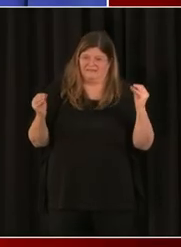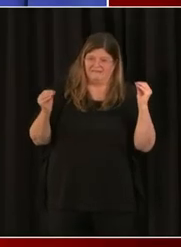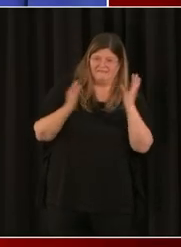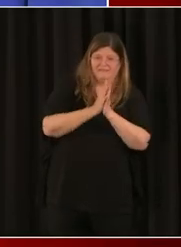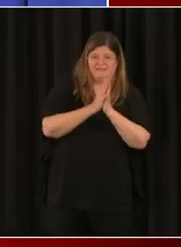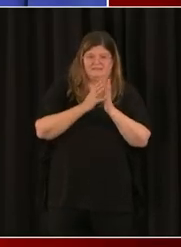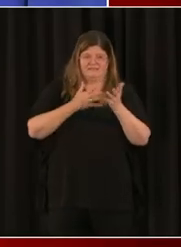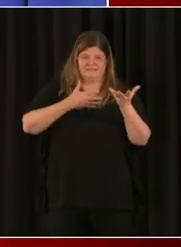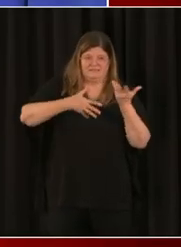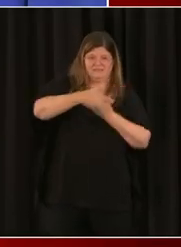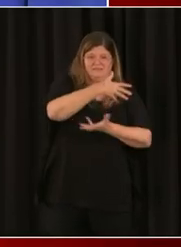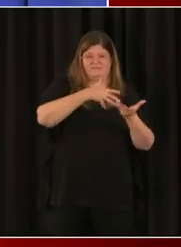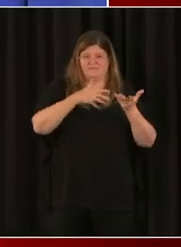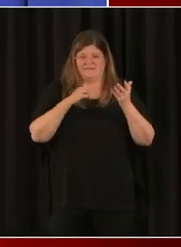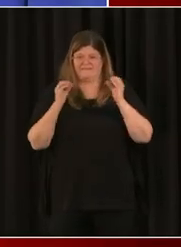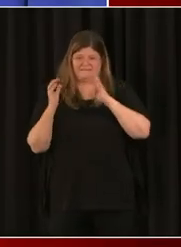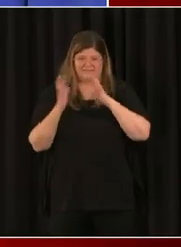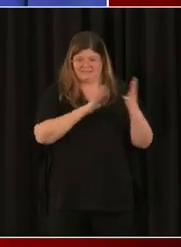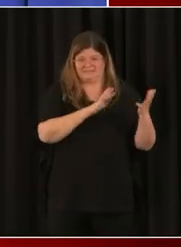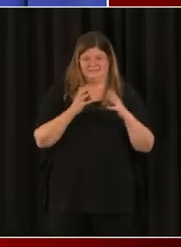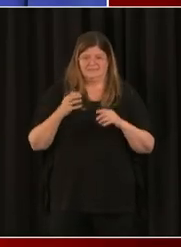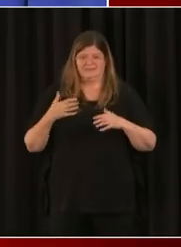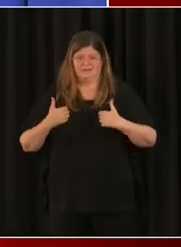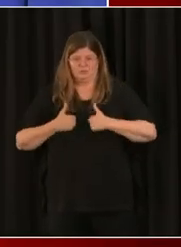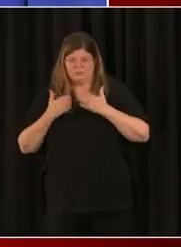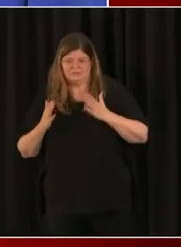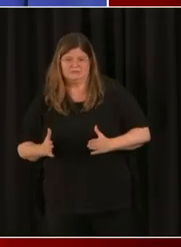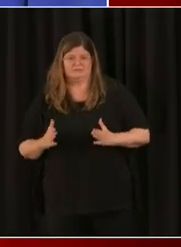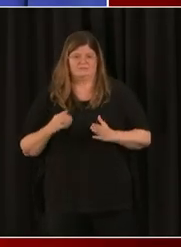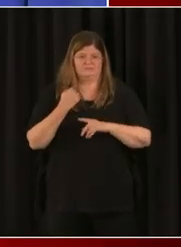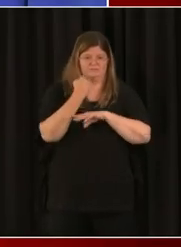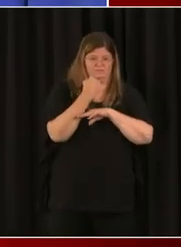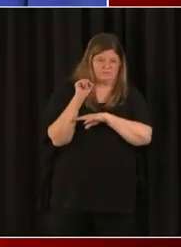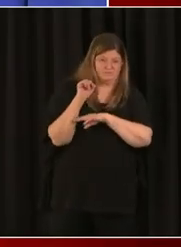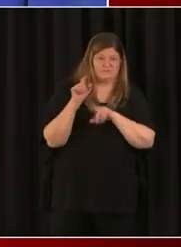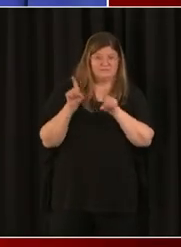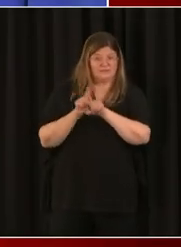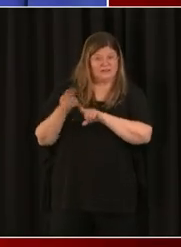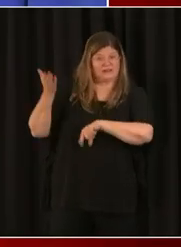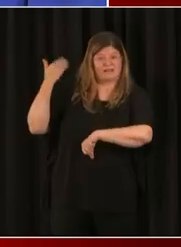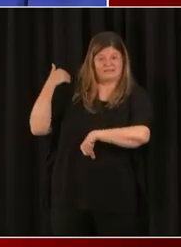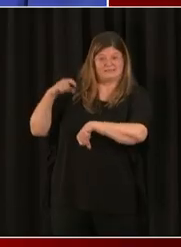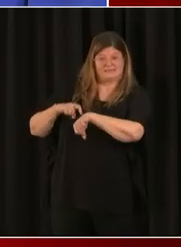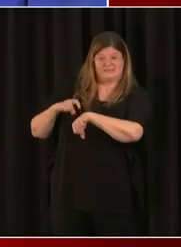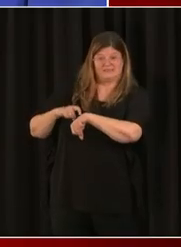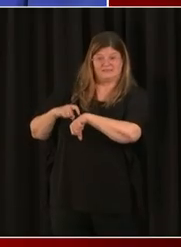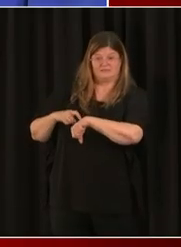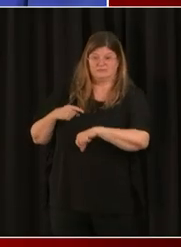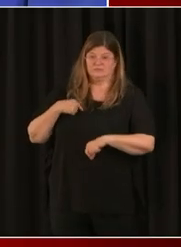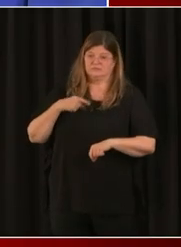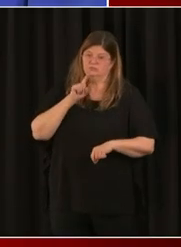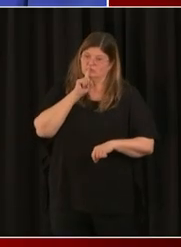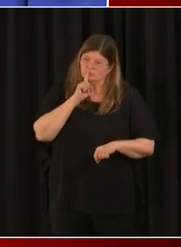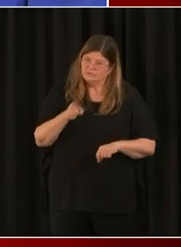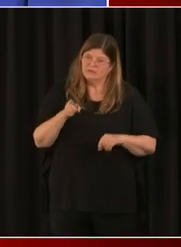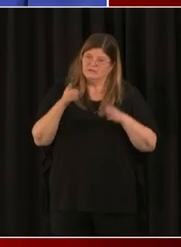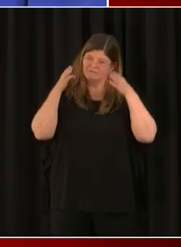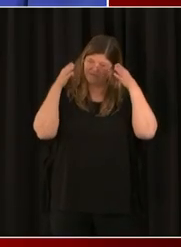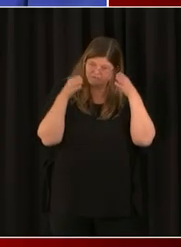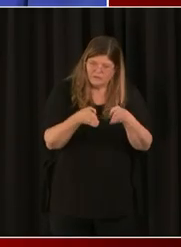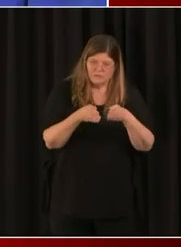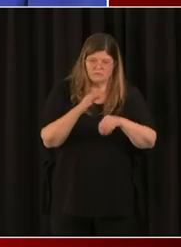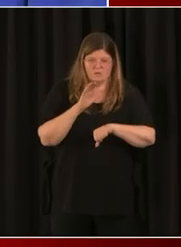interactions between demonstrators. And we certainly want to be, as we were last time and the time before that, we certainly want to be